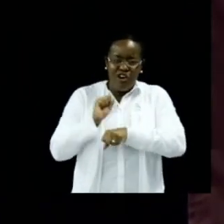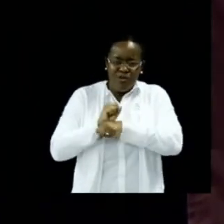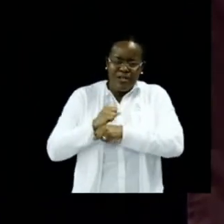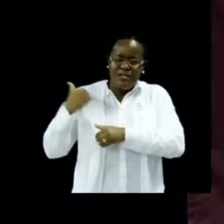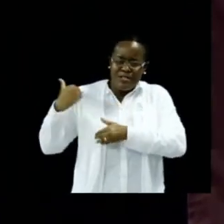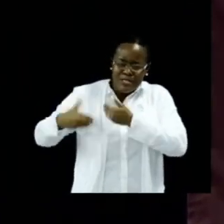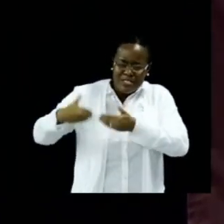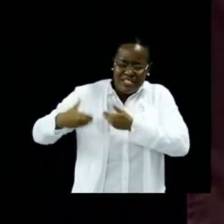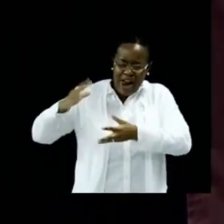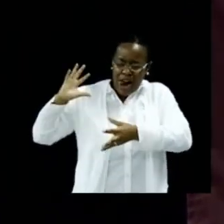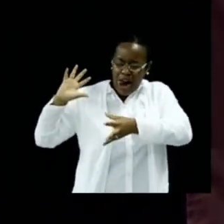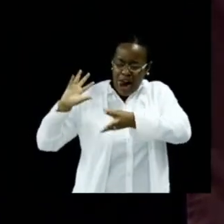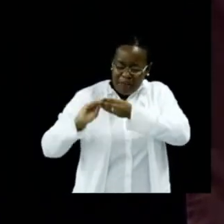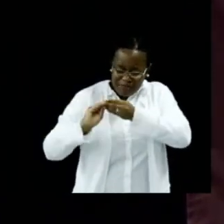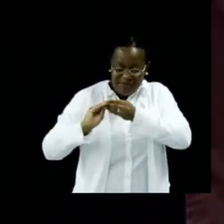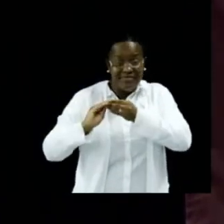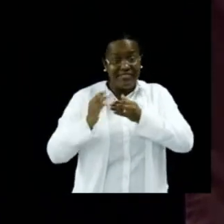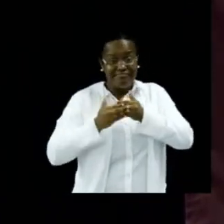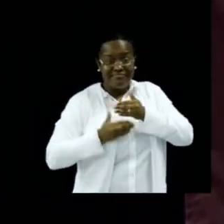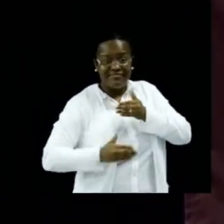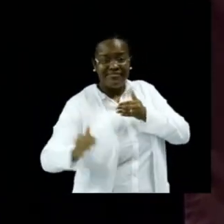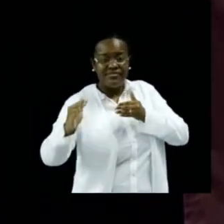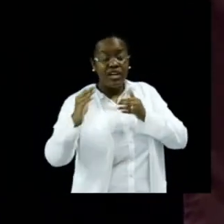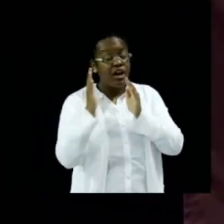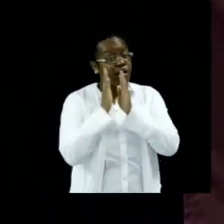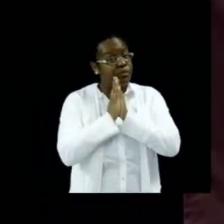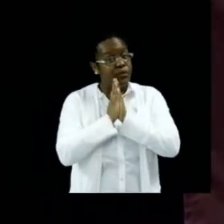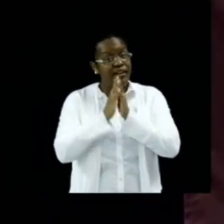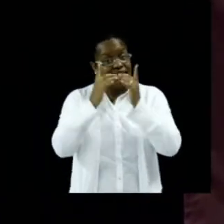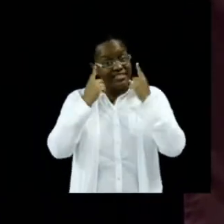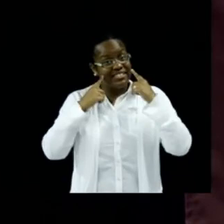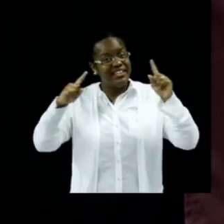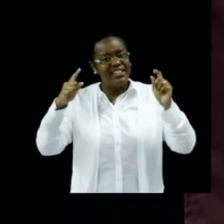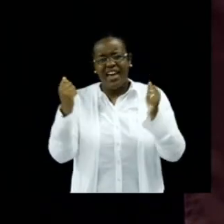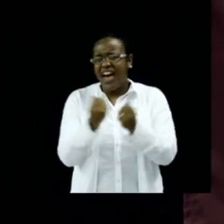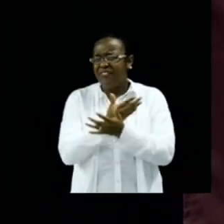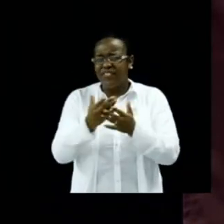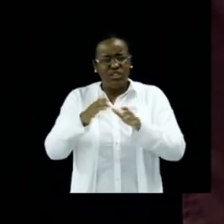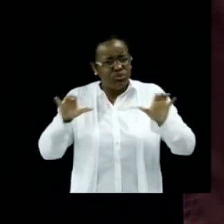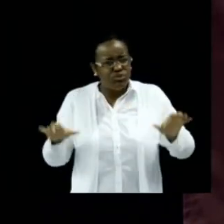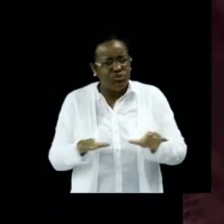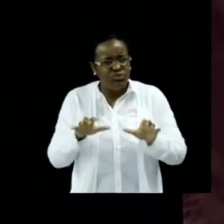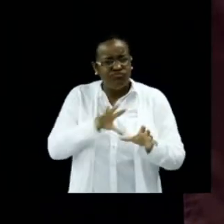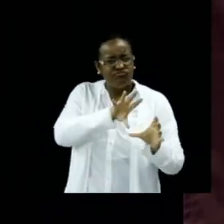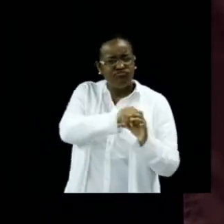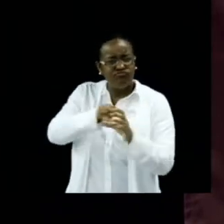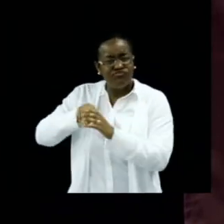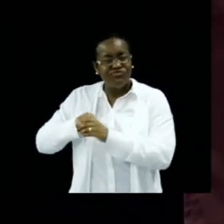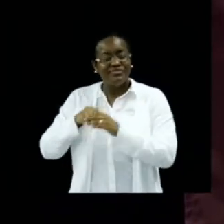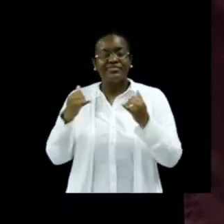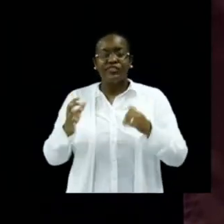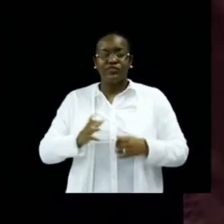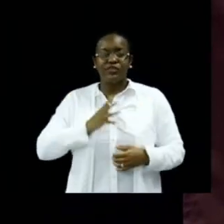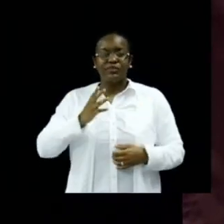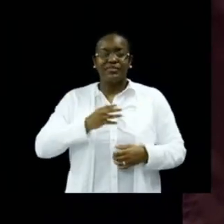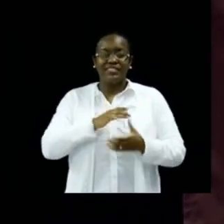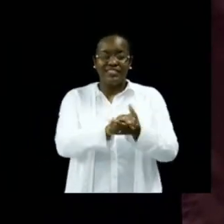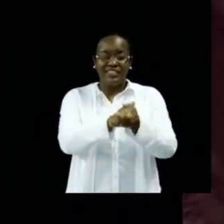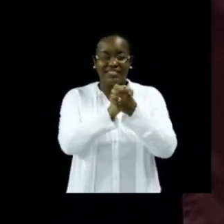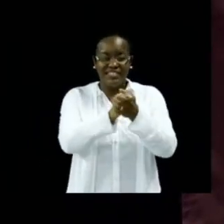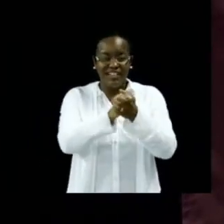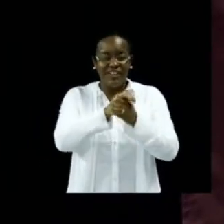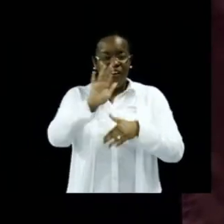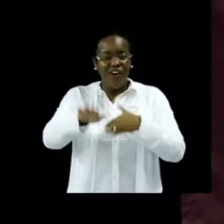you in everything you do. To formally welcome our graduates as alumni of Texas Southern